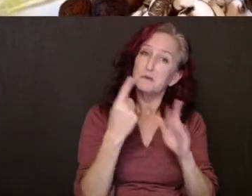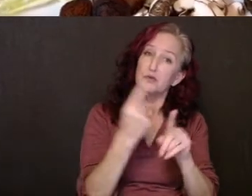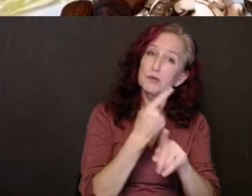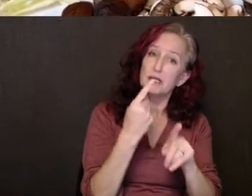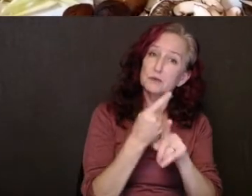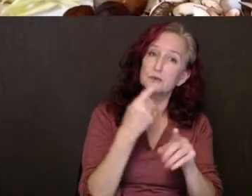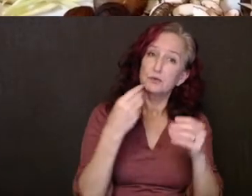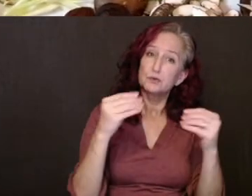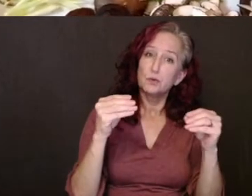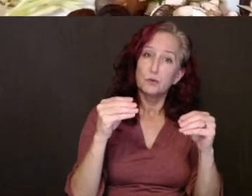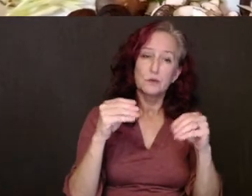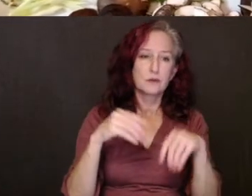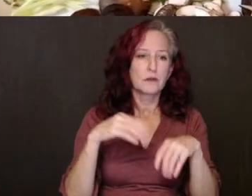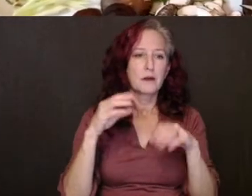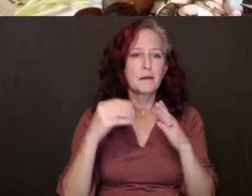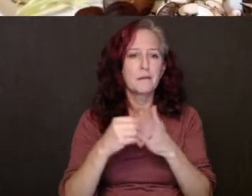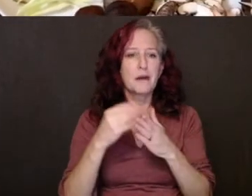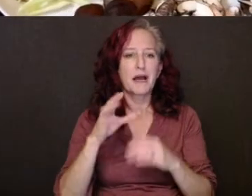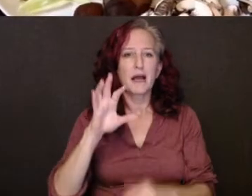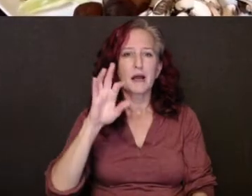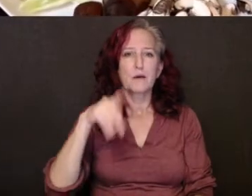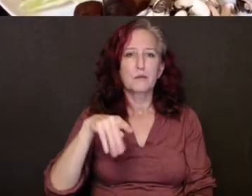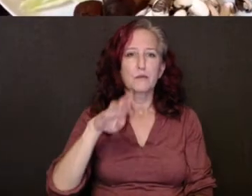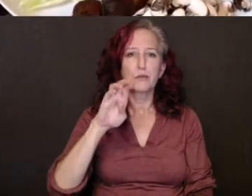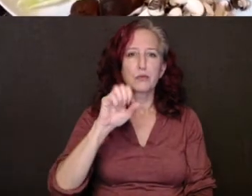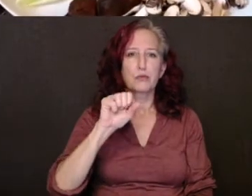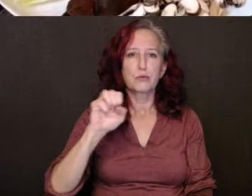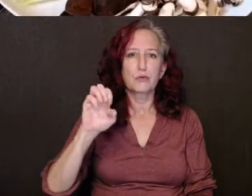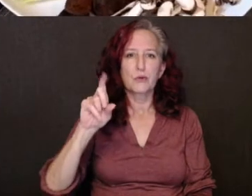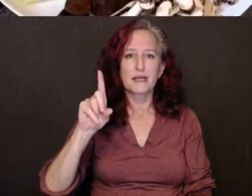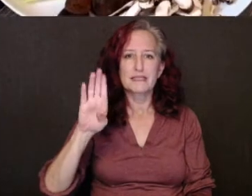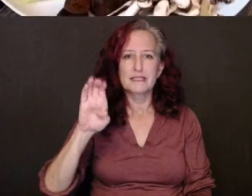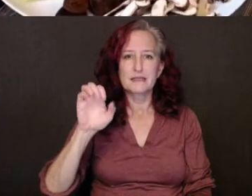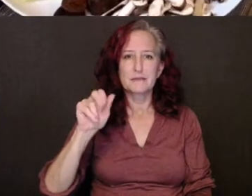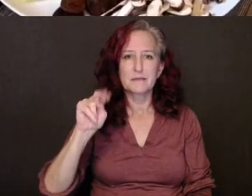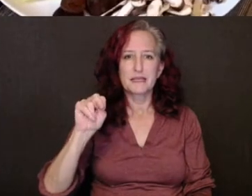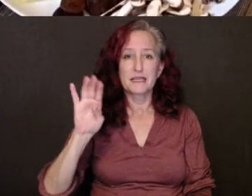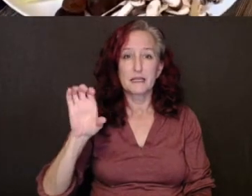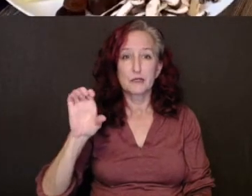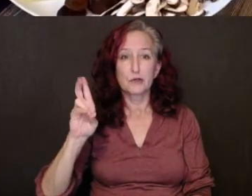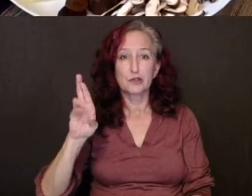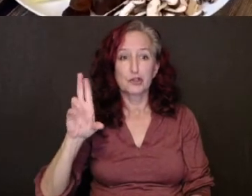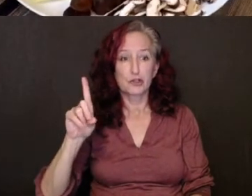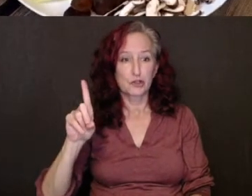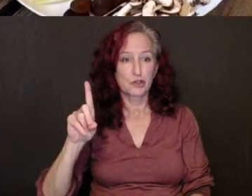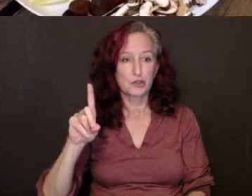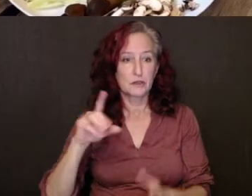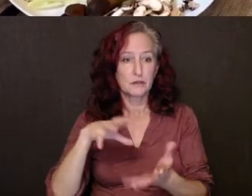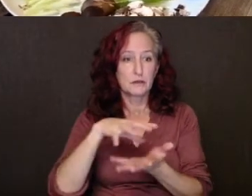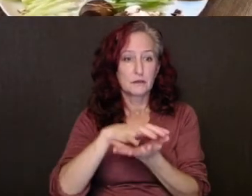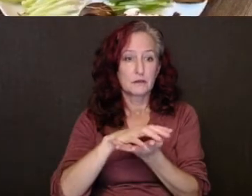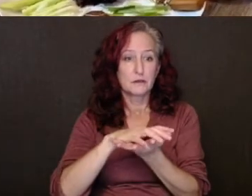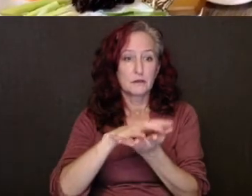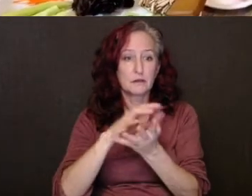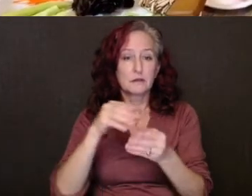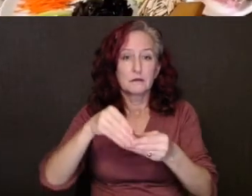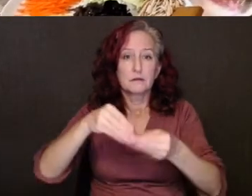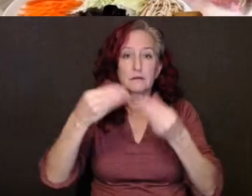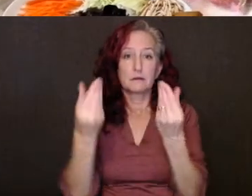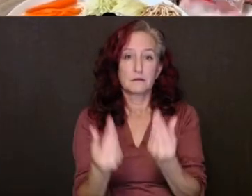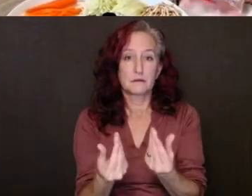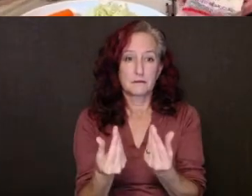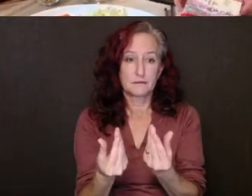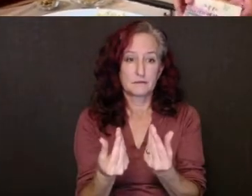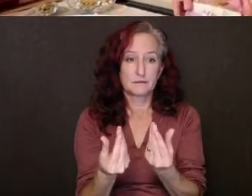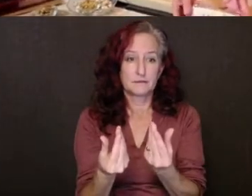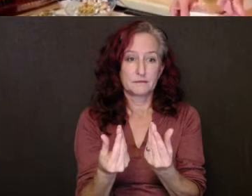buy them dry. You can soak them. And then you can basically slide them. Now, this is important. You